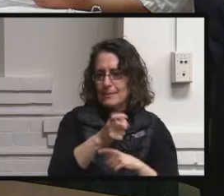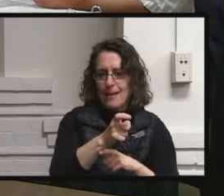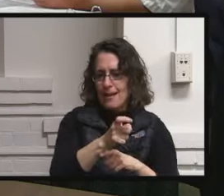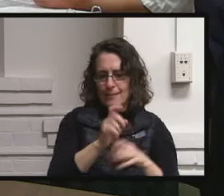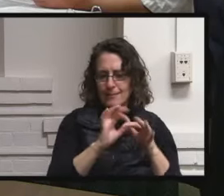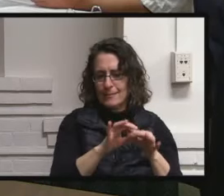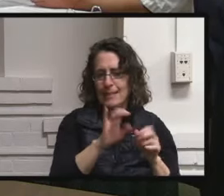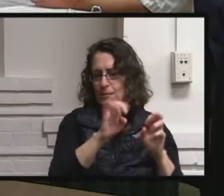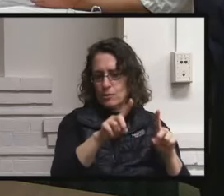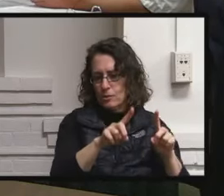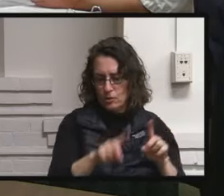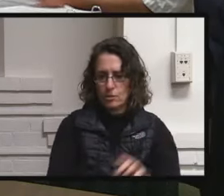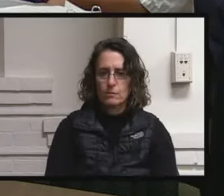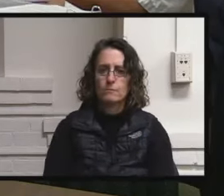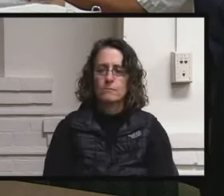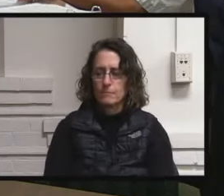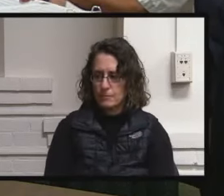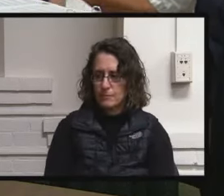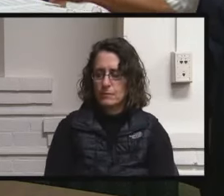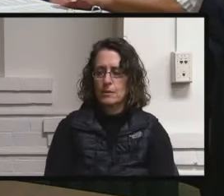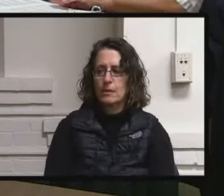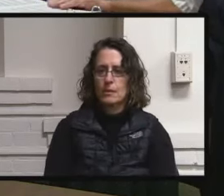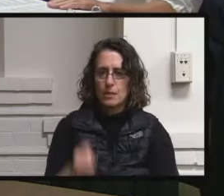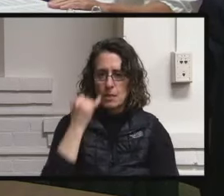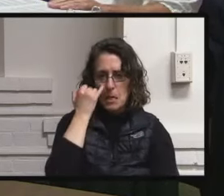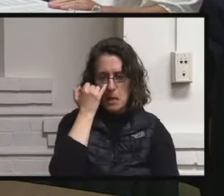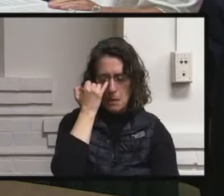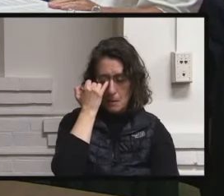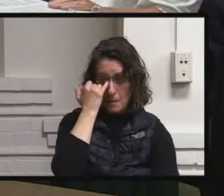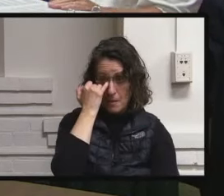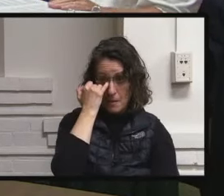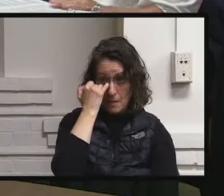to approve tax stabilization agreement as to